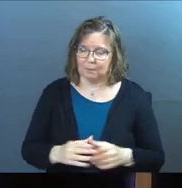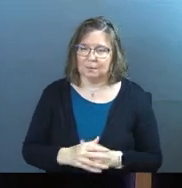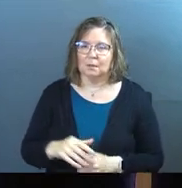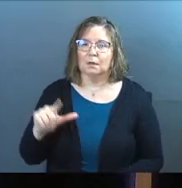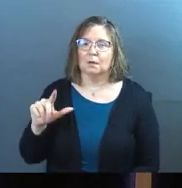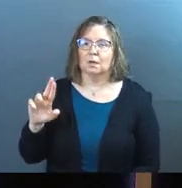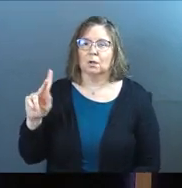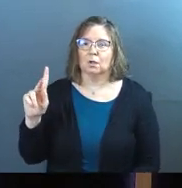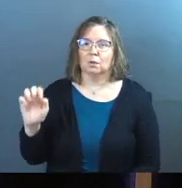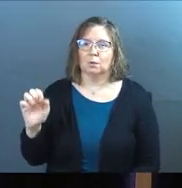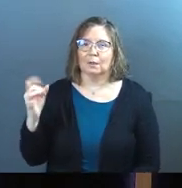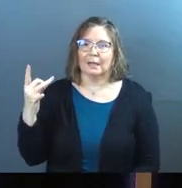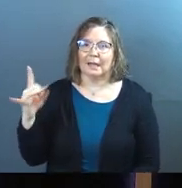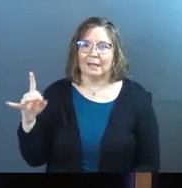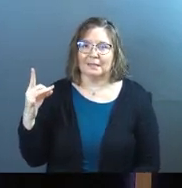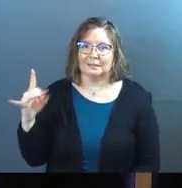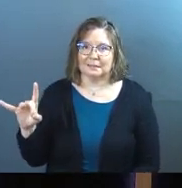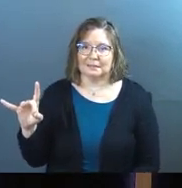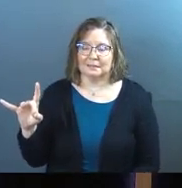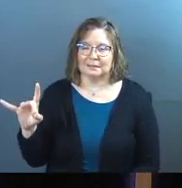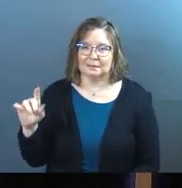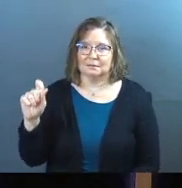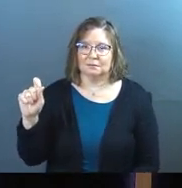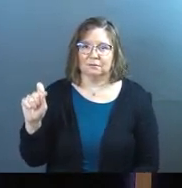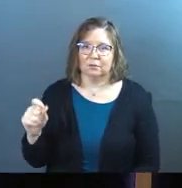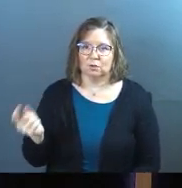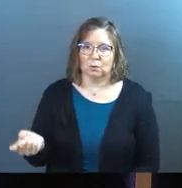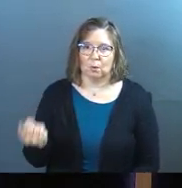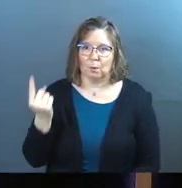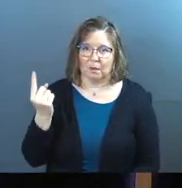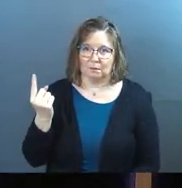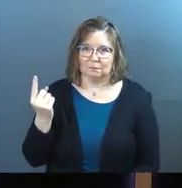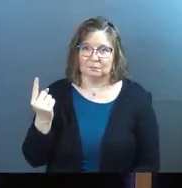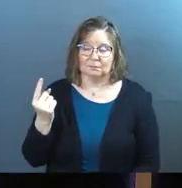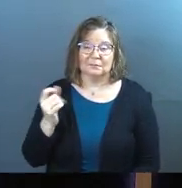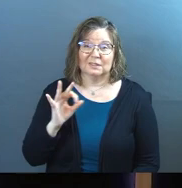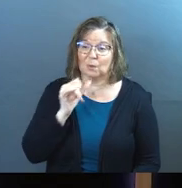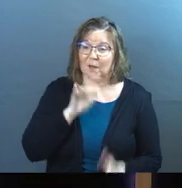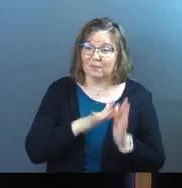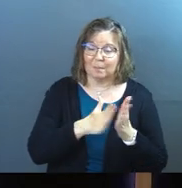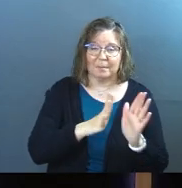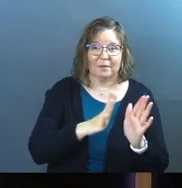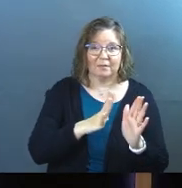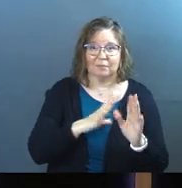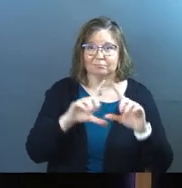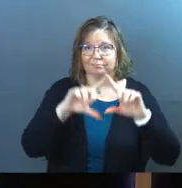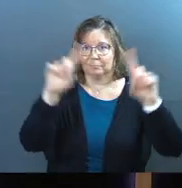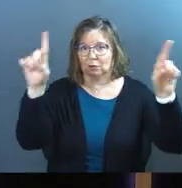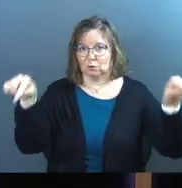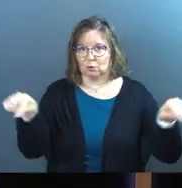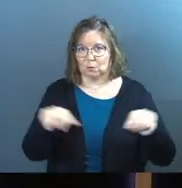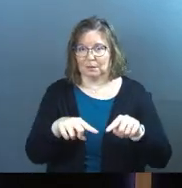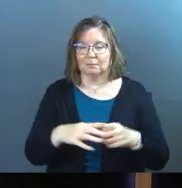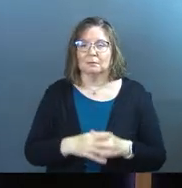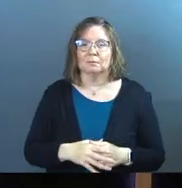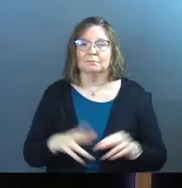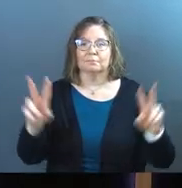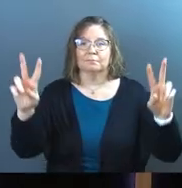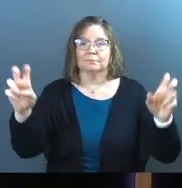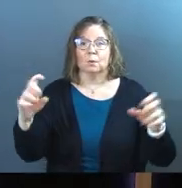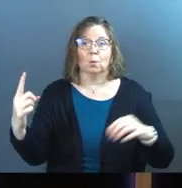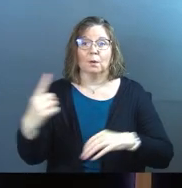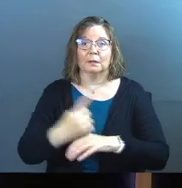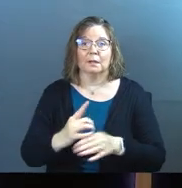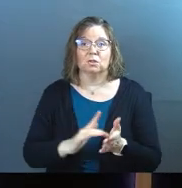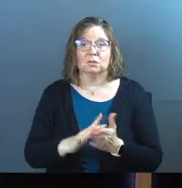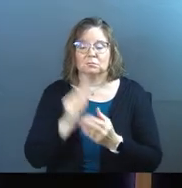chapter 18, if you got a Bible, chapter 18, verse 1. And if you don't have a Bible with you, no problem. It's right here on the screen. It says, one day,